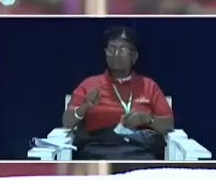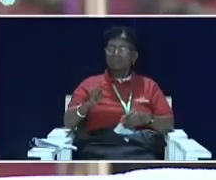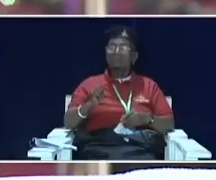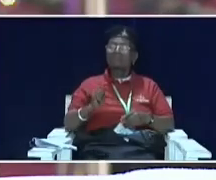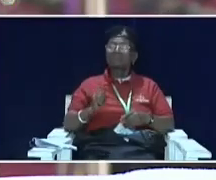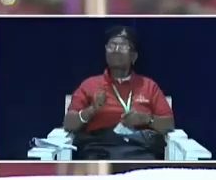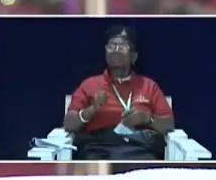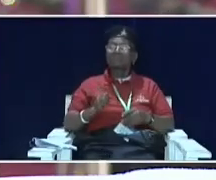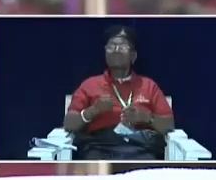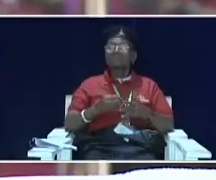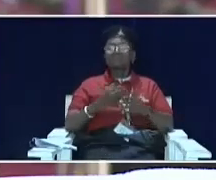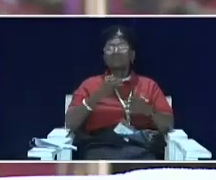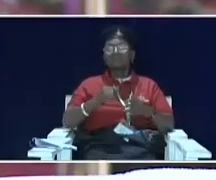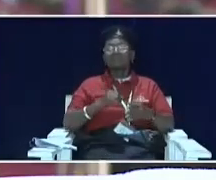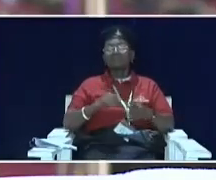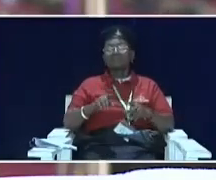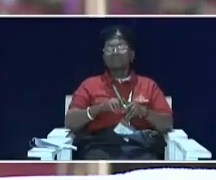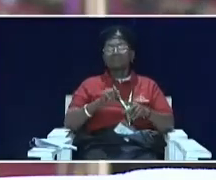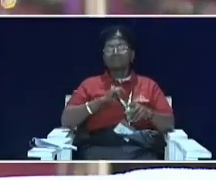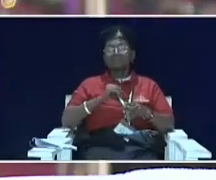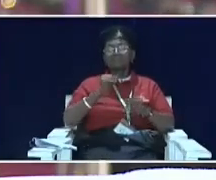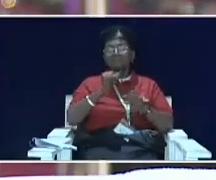And I end up in Lagos.